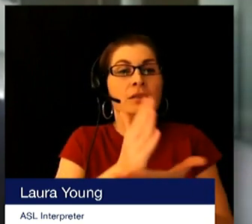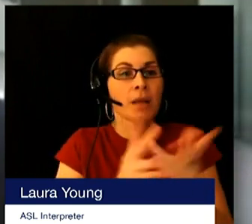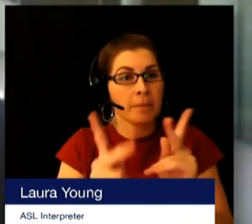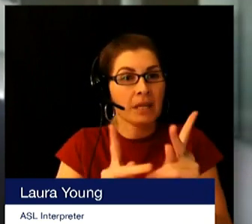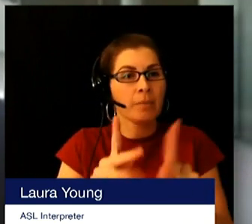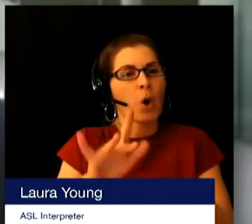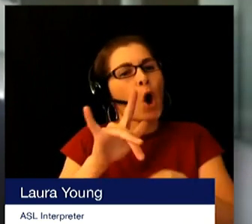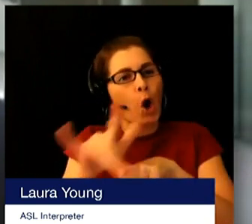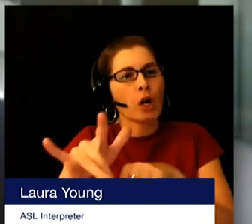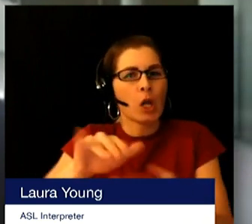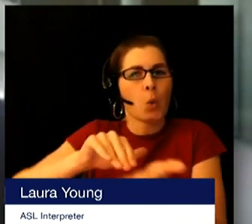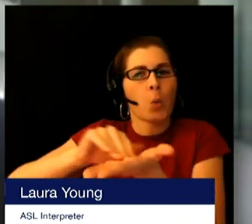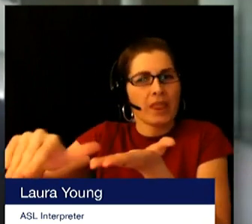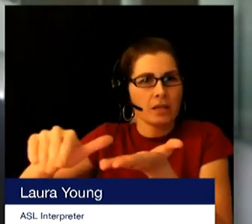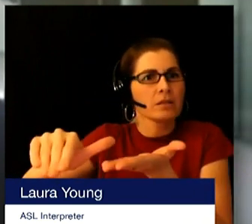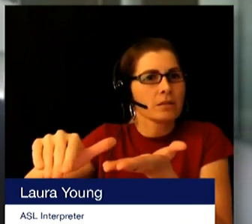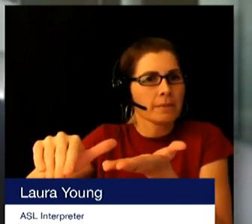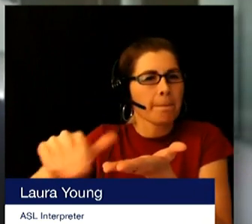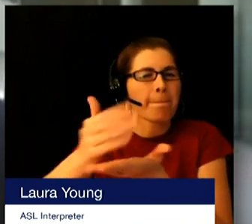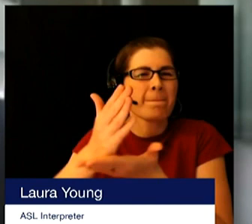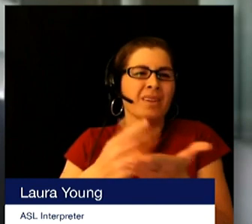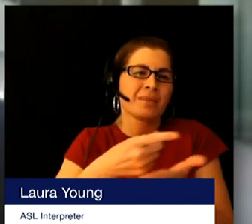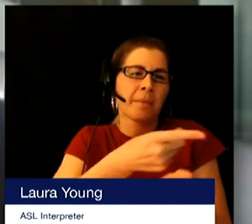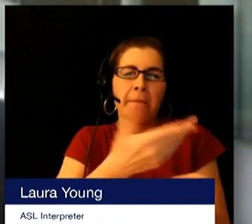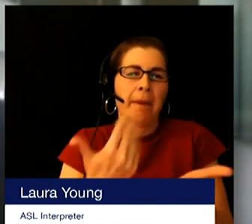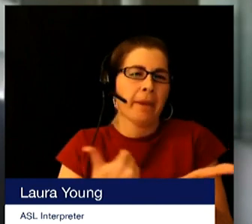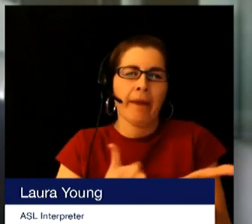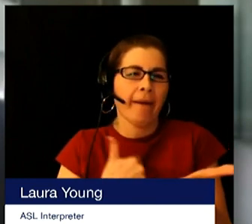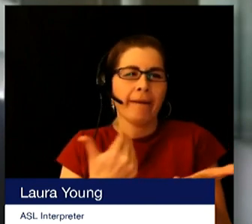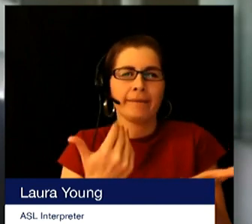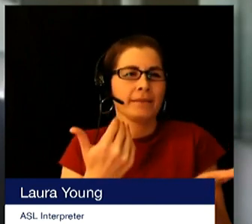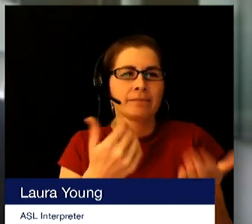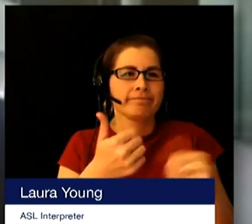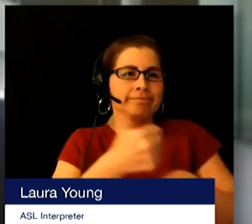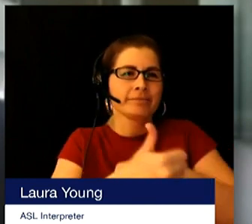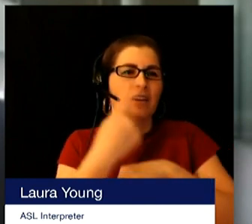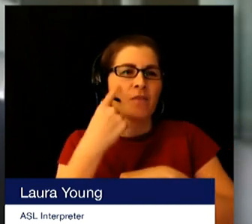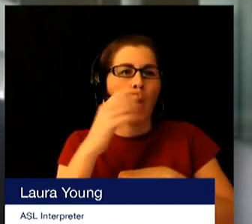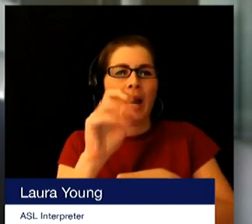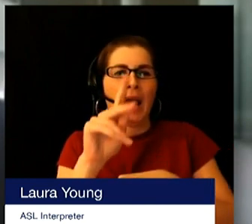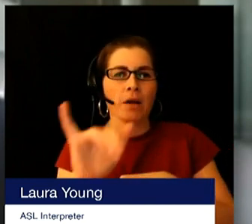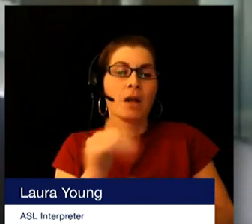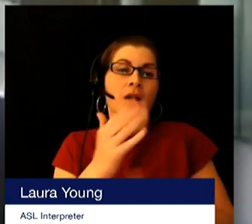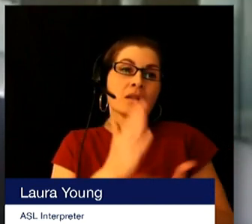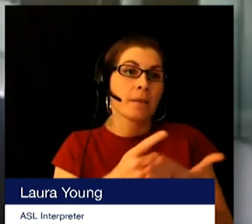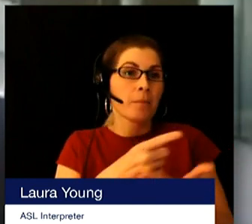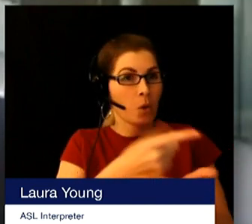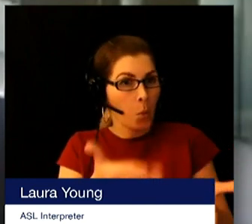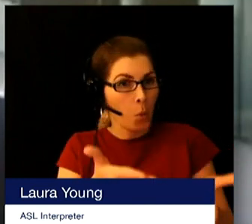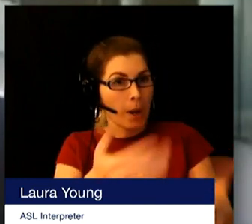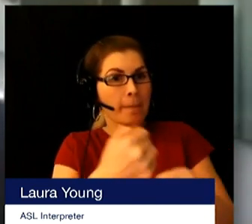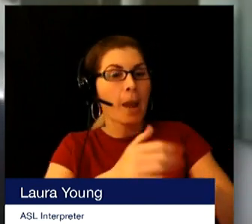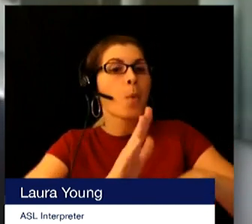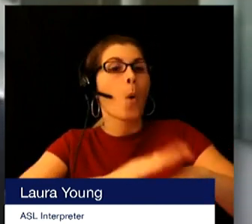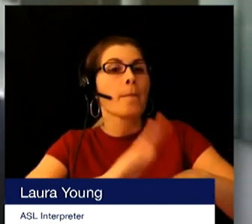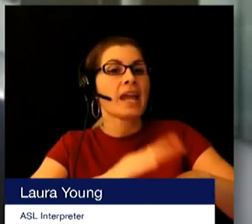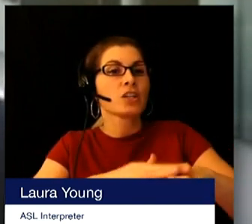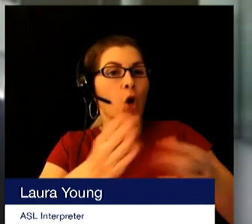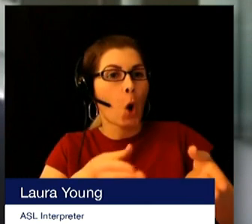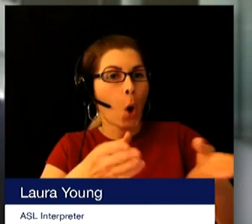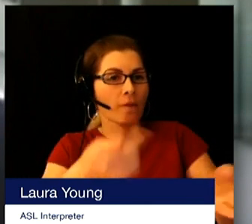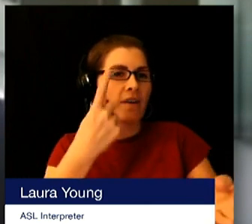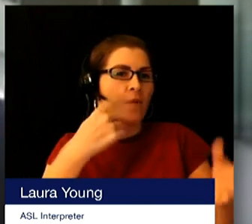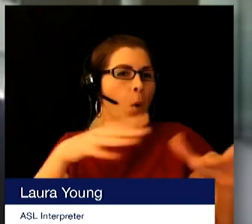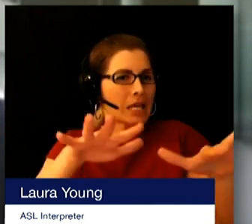early who had a sentence to serve in county jail. We made probation offers to expedite settlement